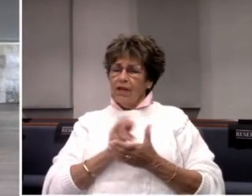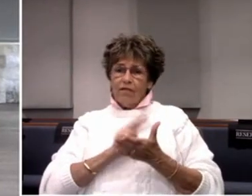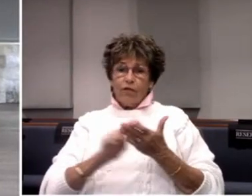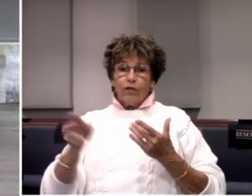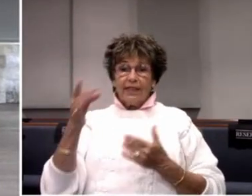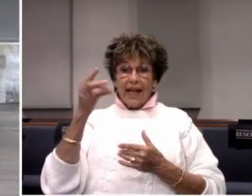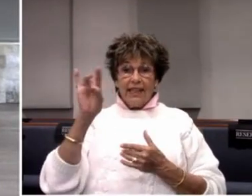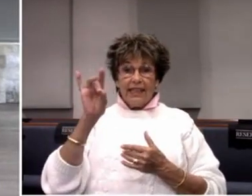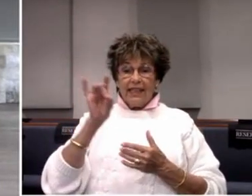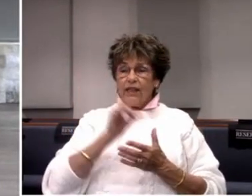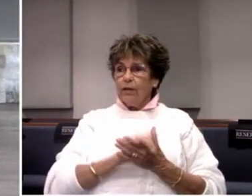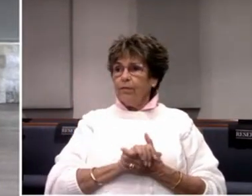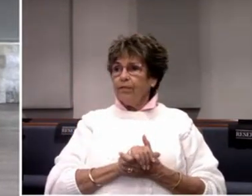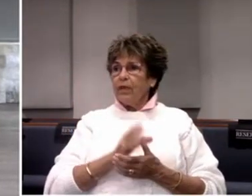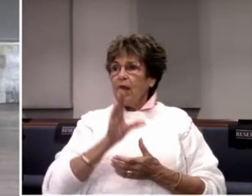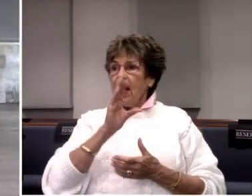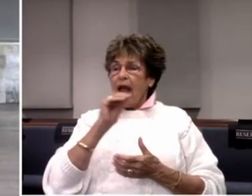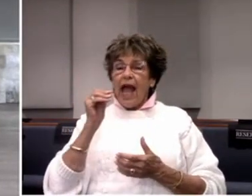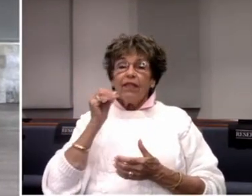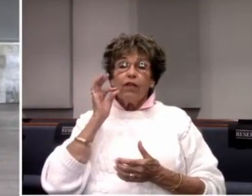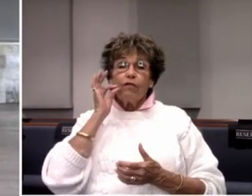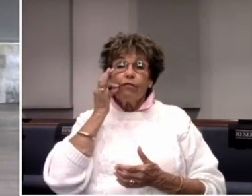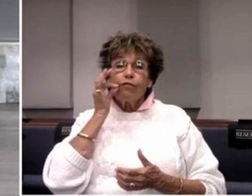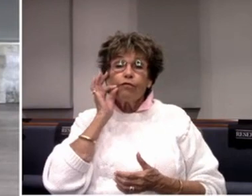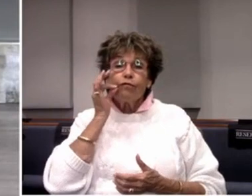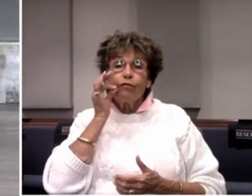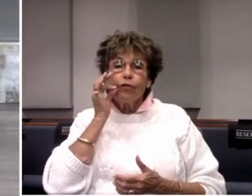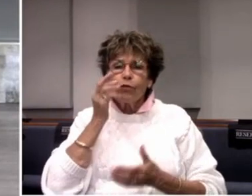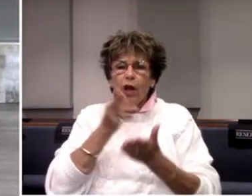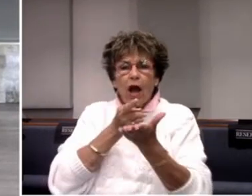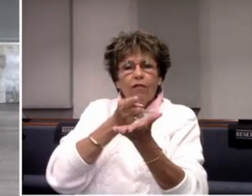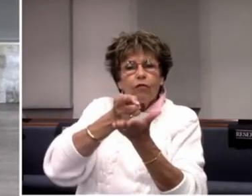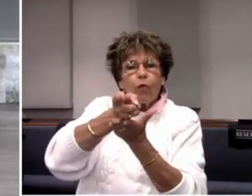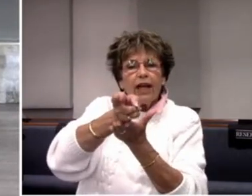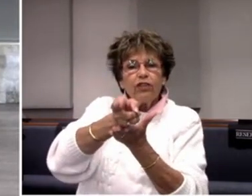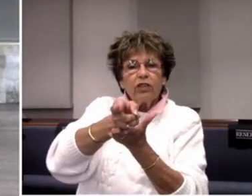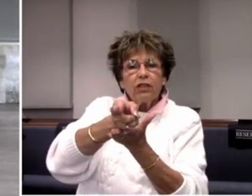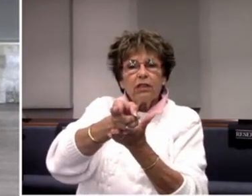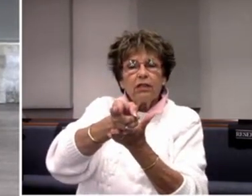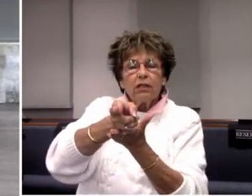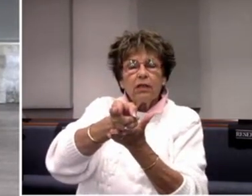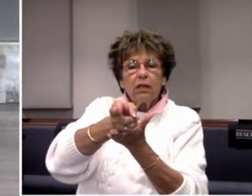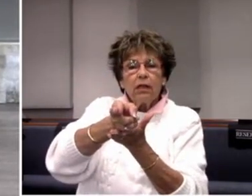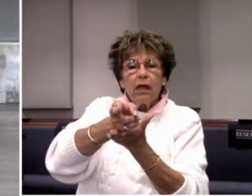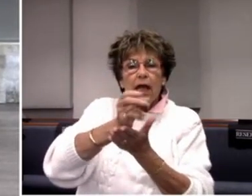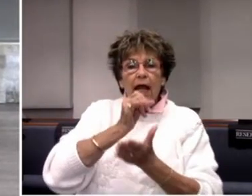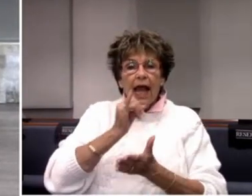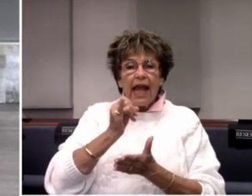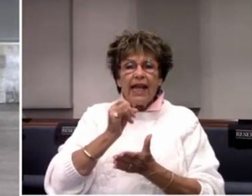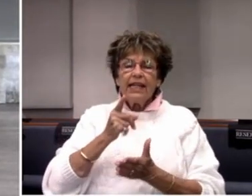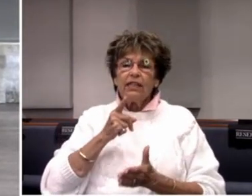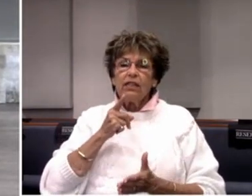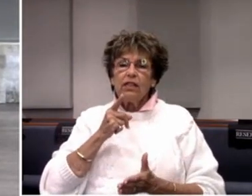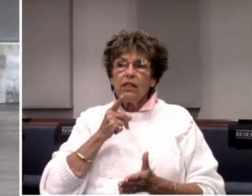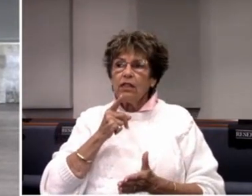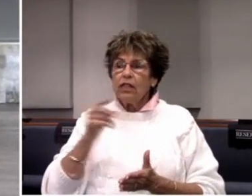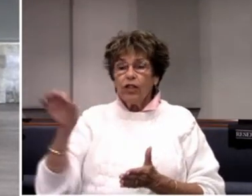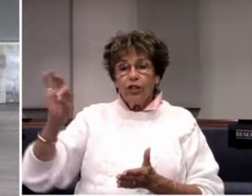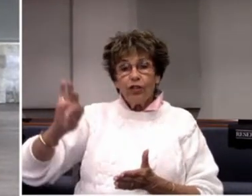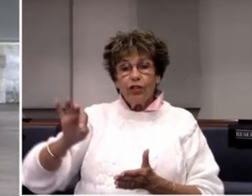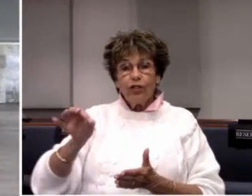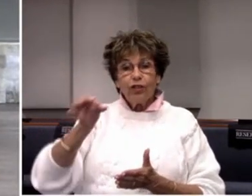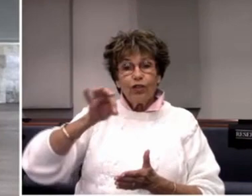18. And the fruit of righteousness is sown